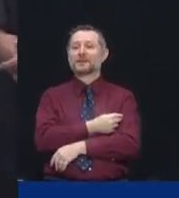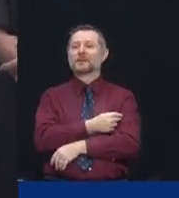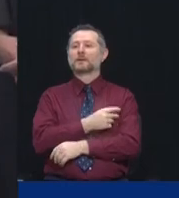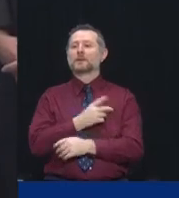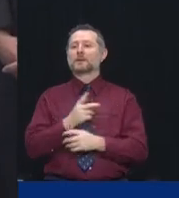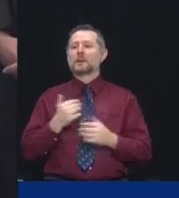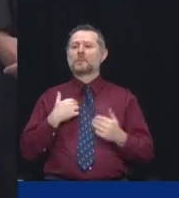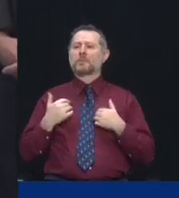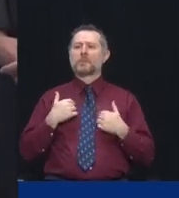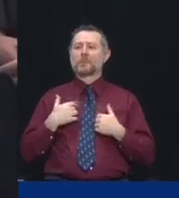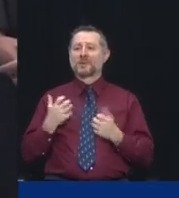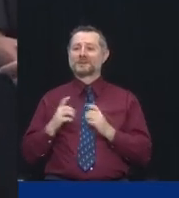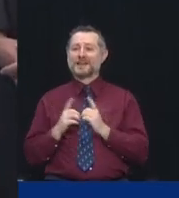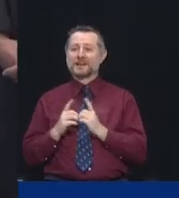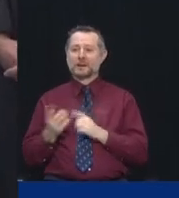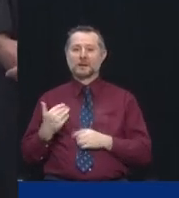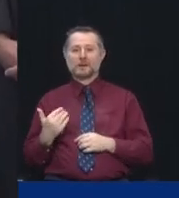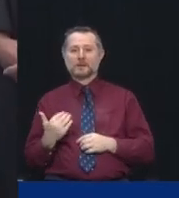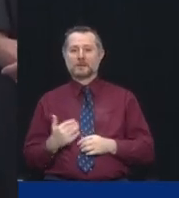hear that?